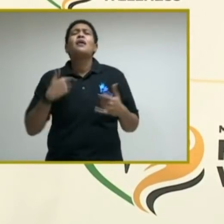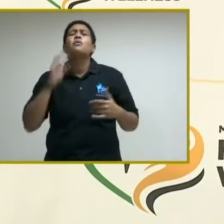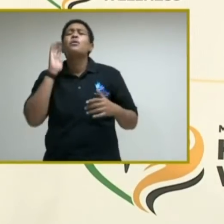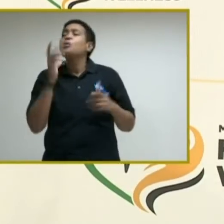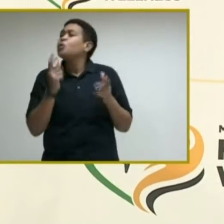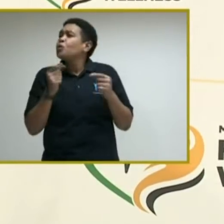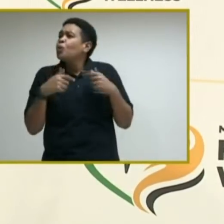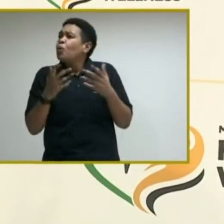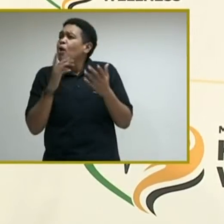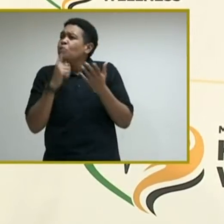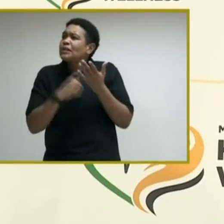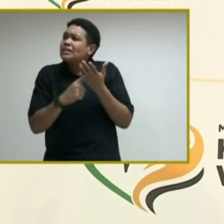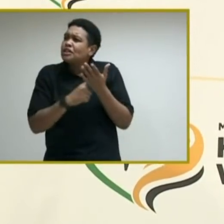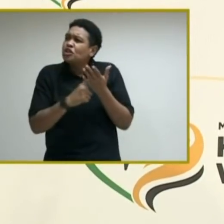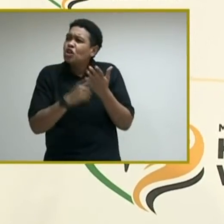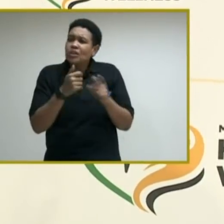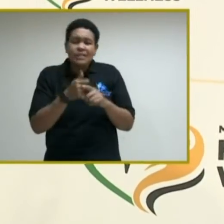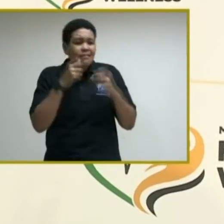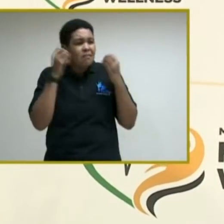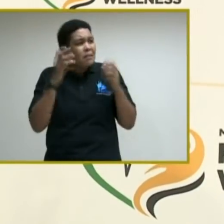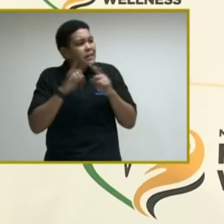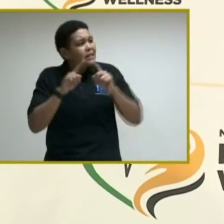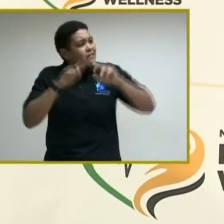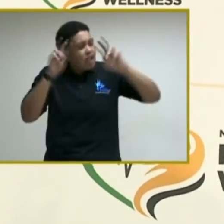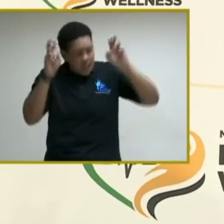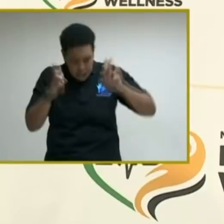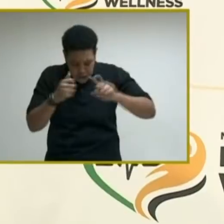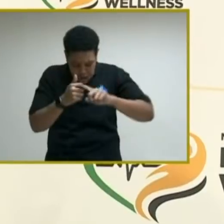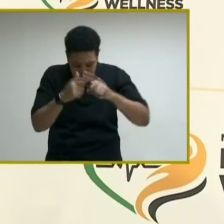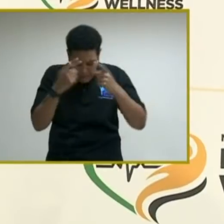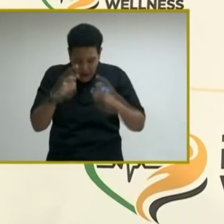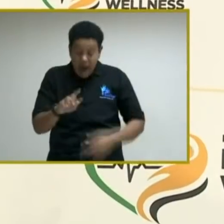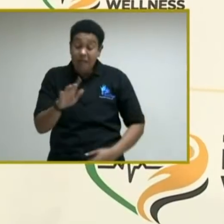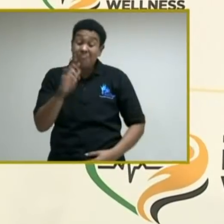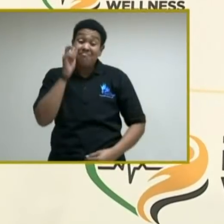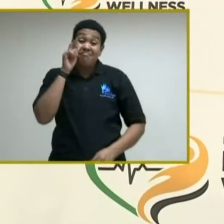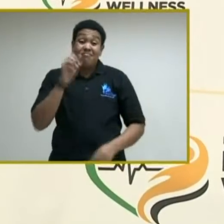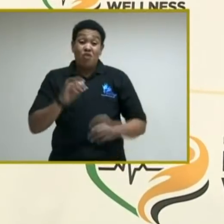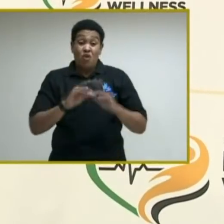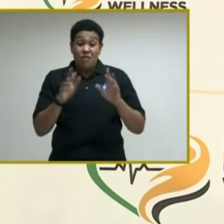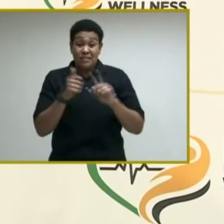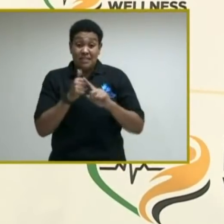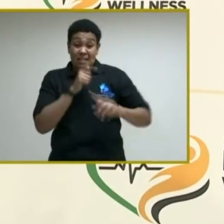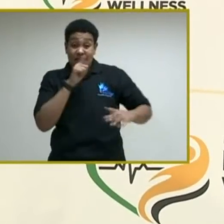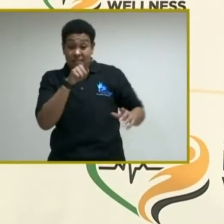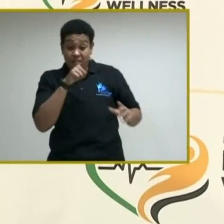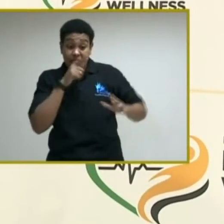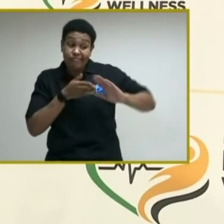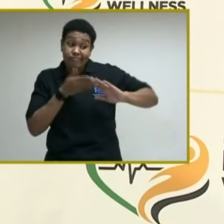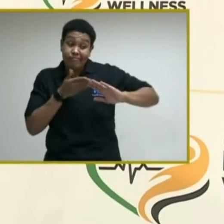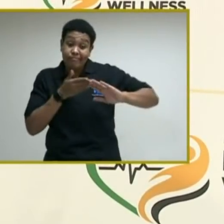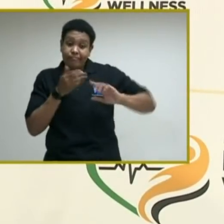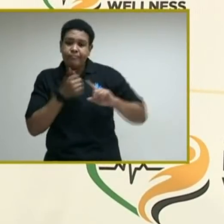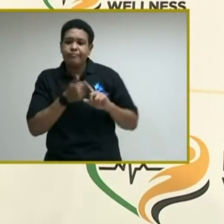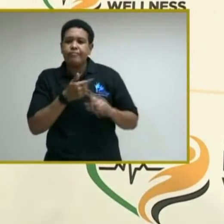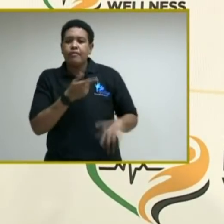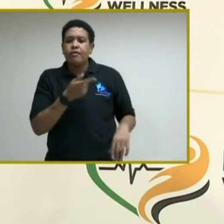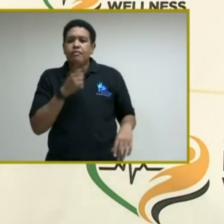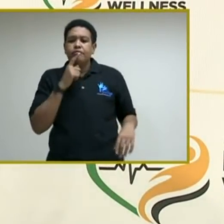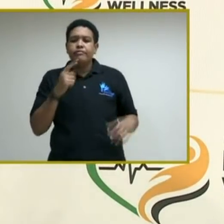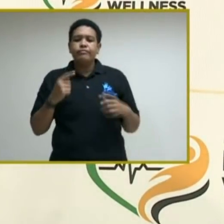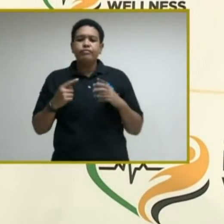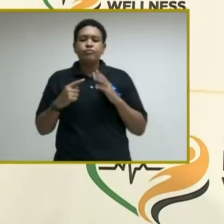to discuss a number of issues. Obviously, the ongoing or